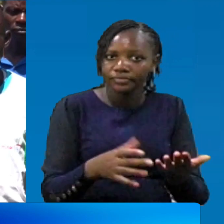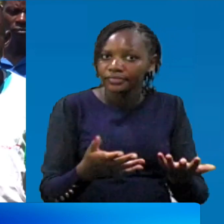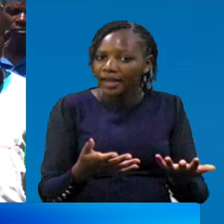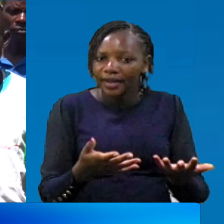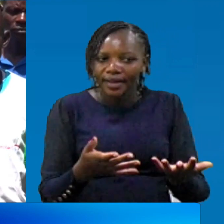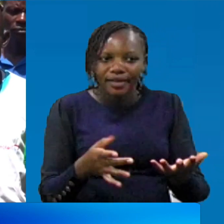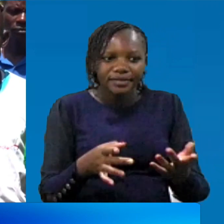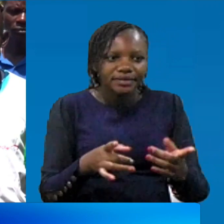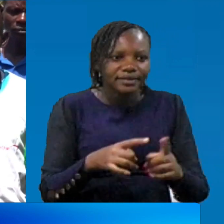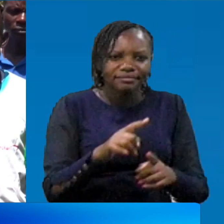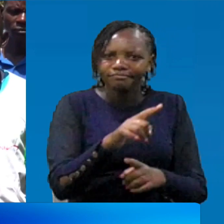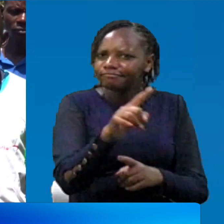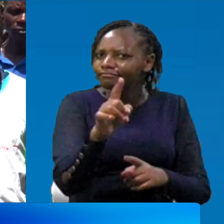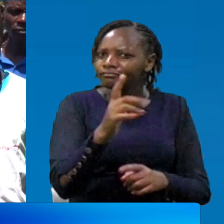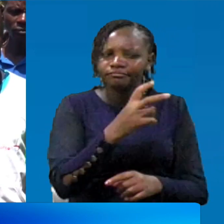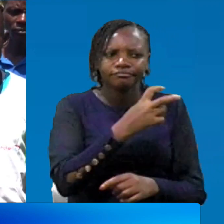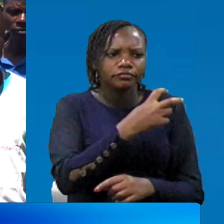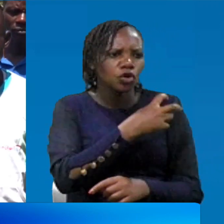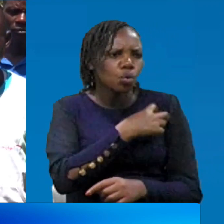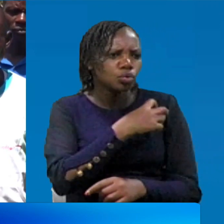Watu hawakutuita